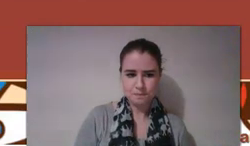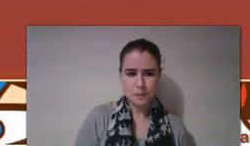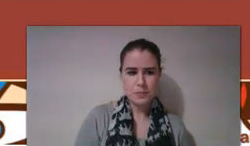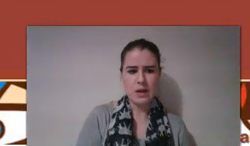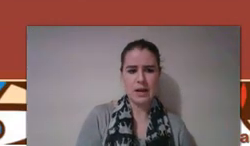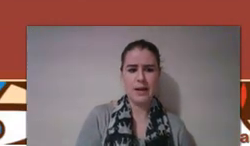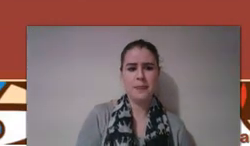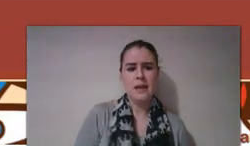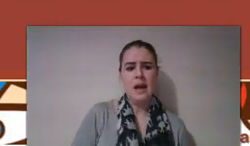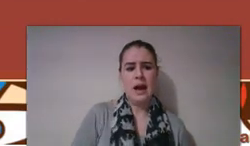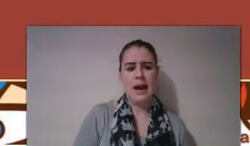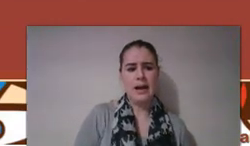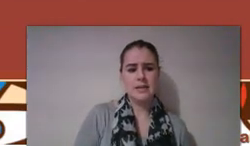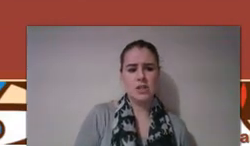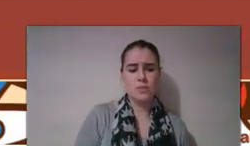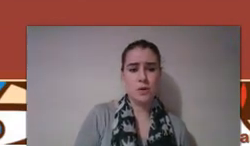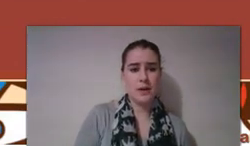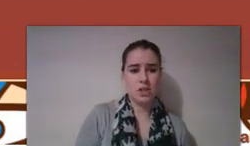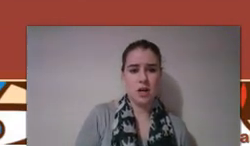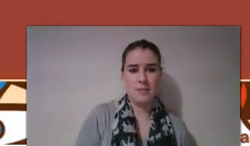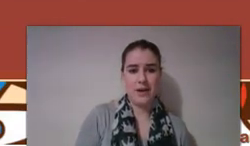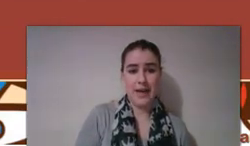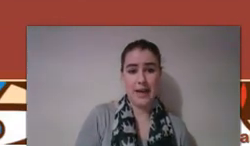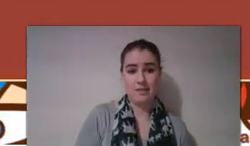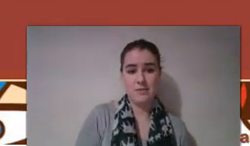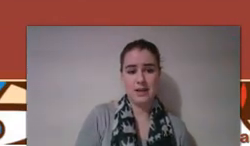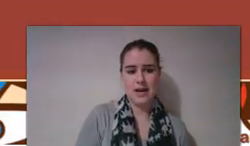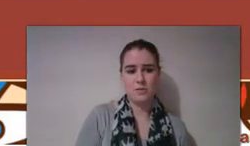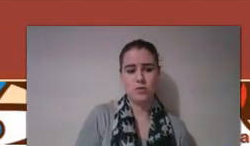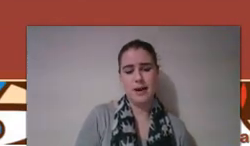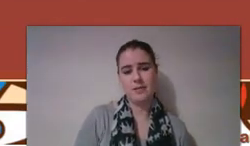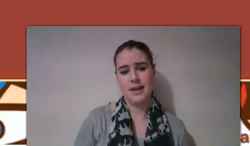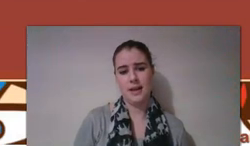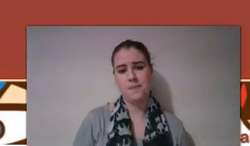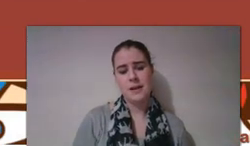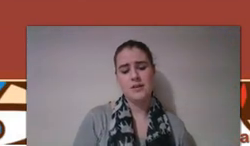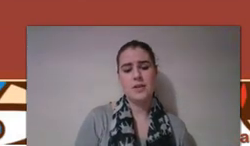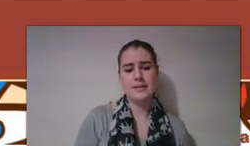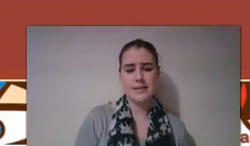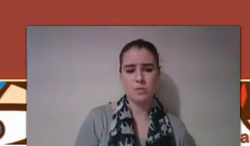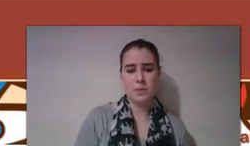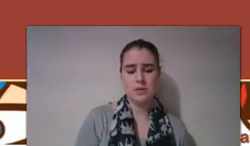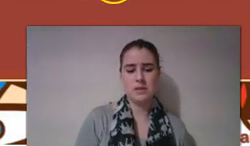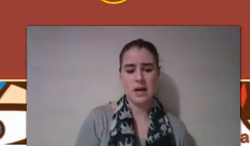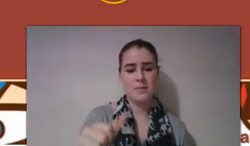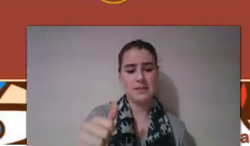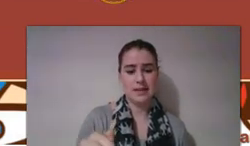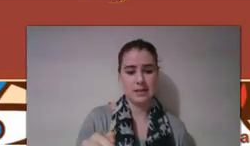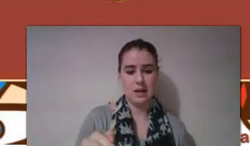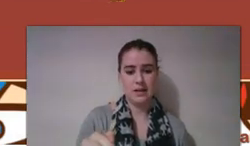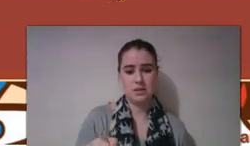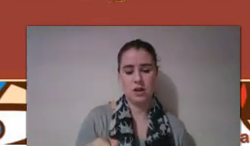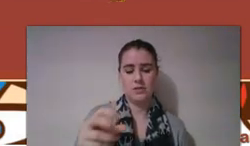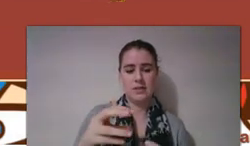quills. Okay. And the smoke would actually come out here from the animal's mouth here. So the incense would be put inside, it'd be